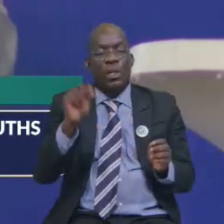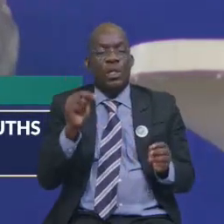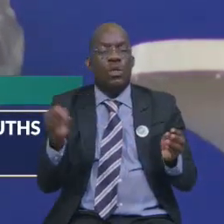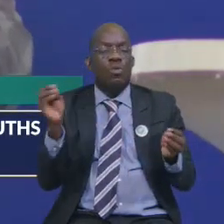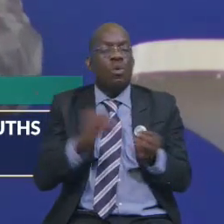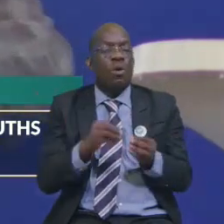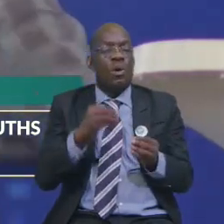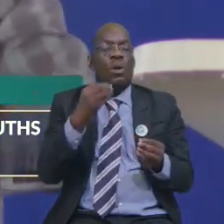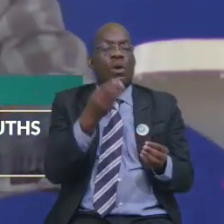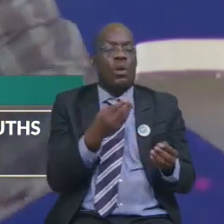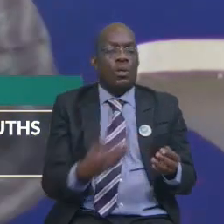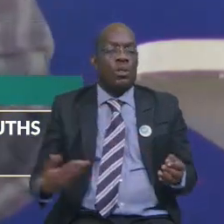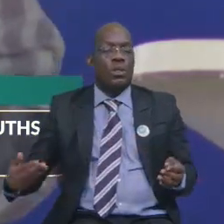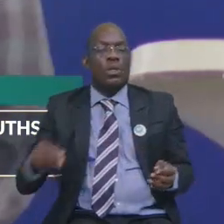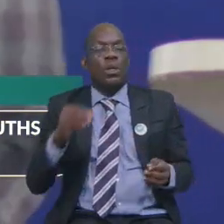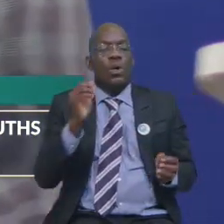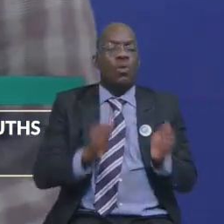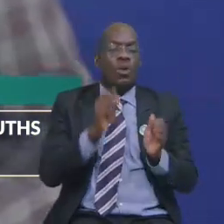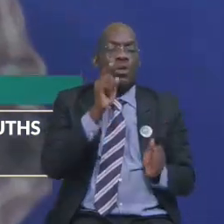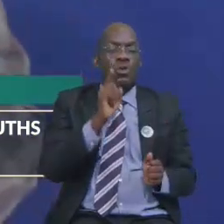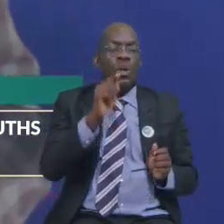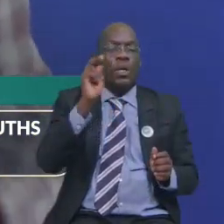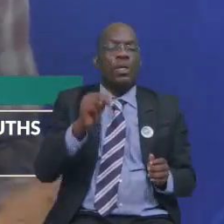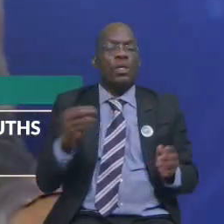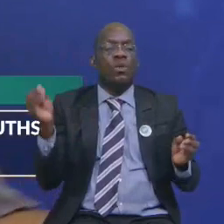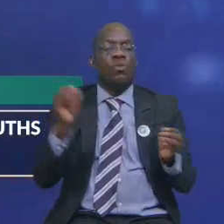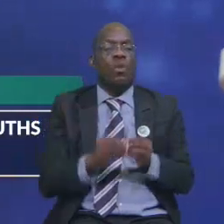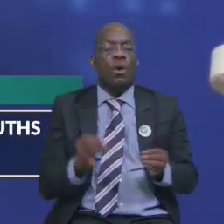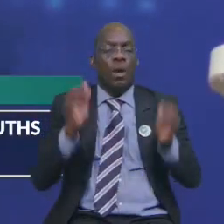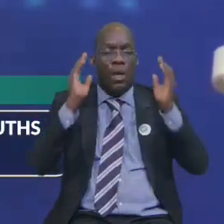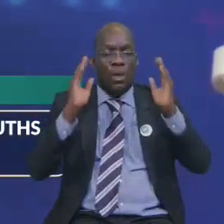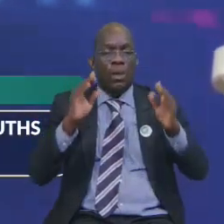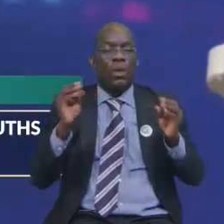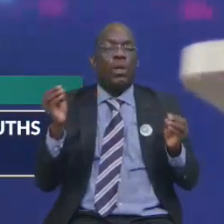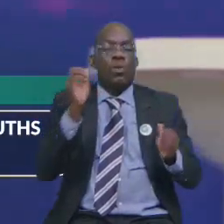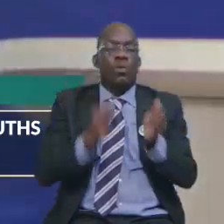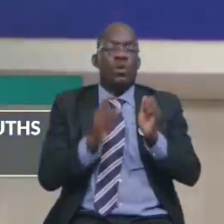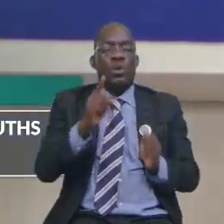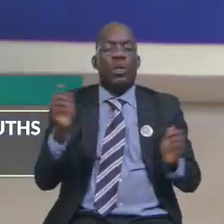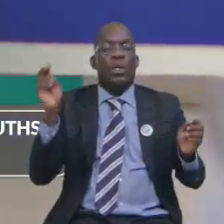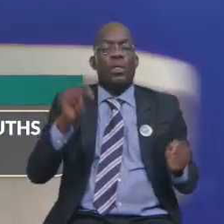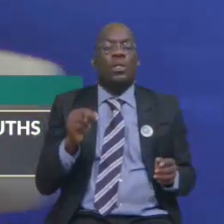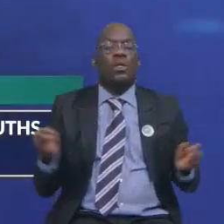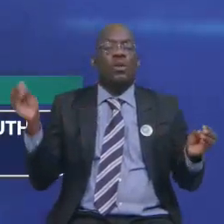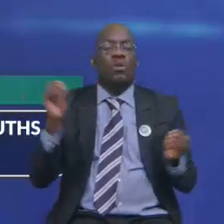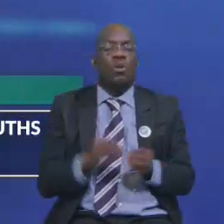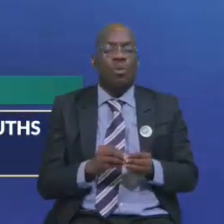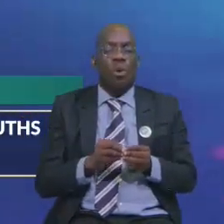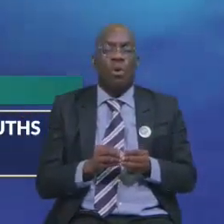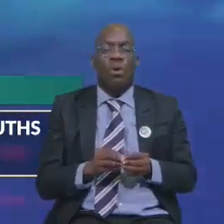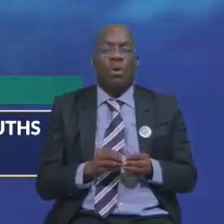one needs more attention? And which one needs more concentration? And which one needs